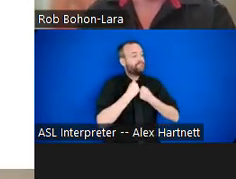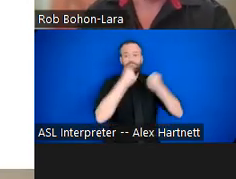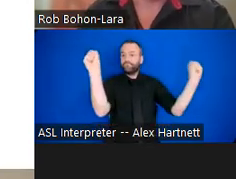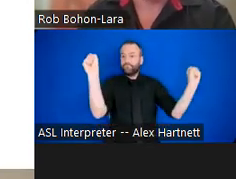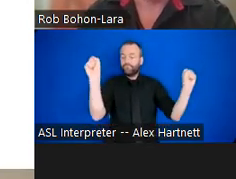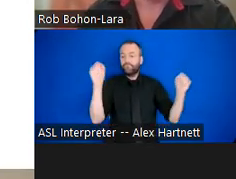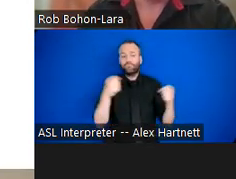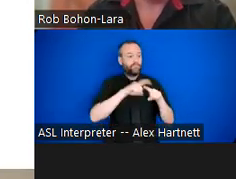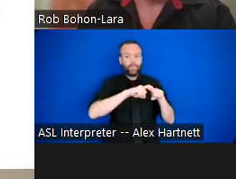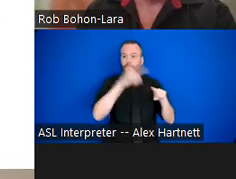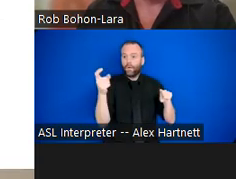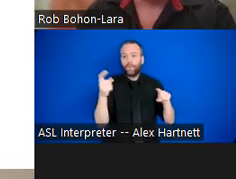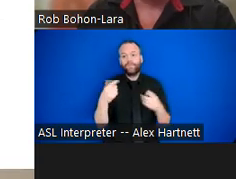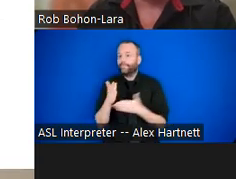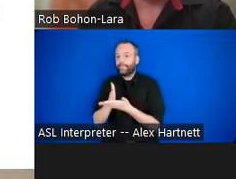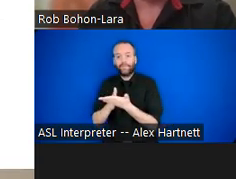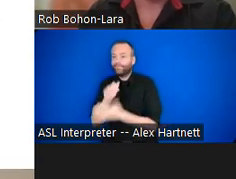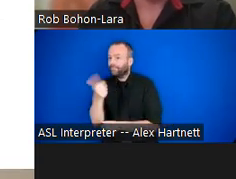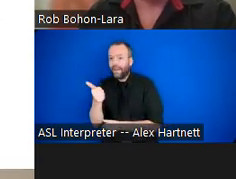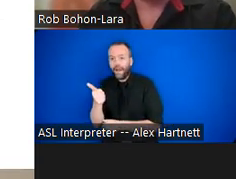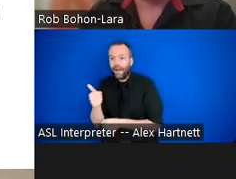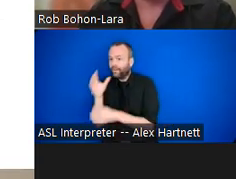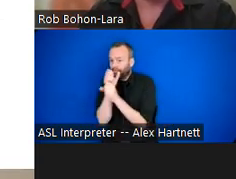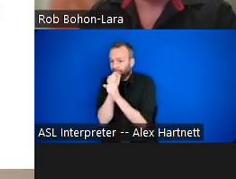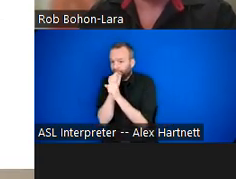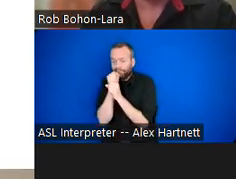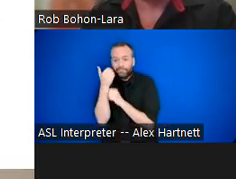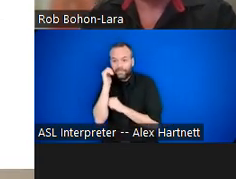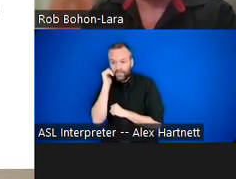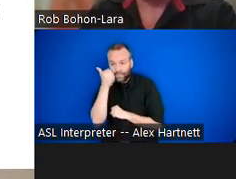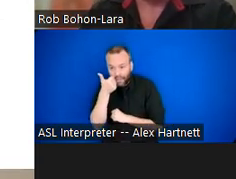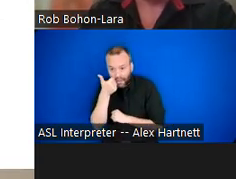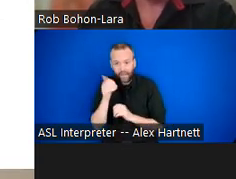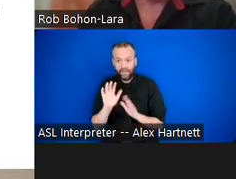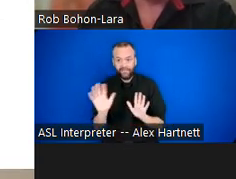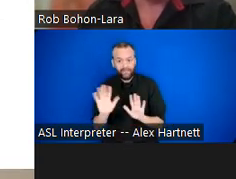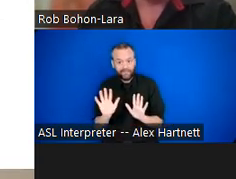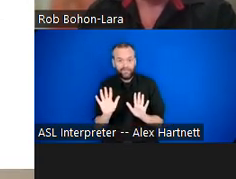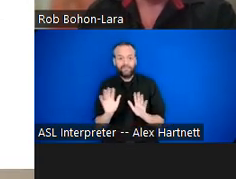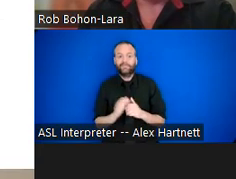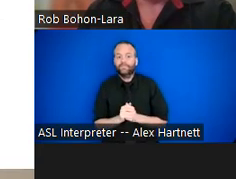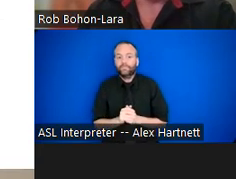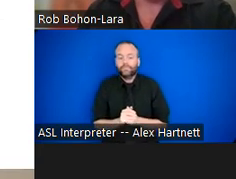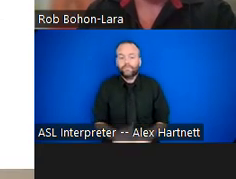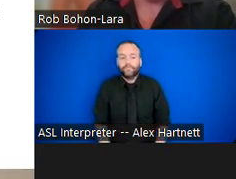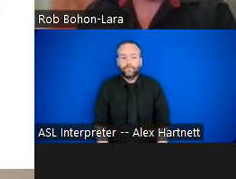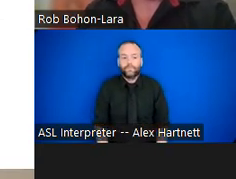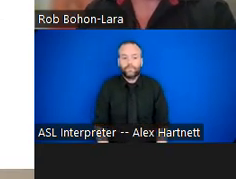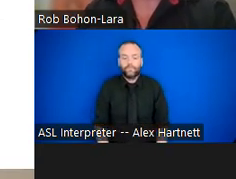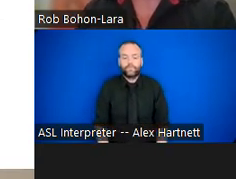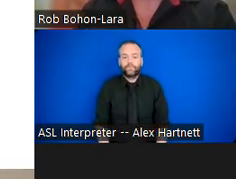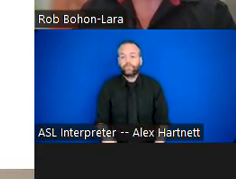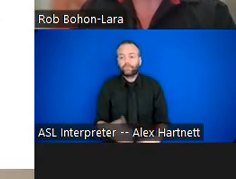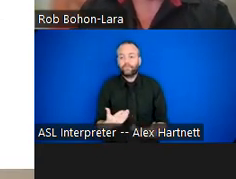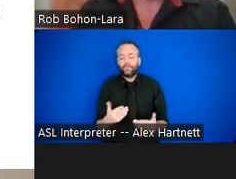them to express those feelings. The environment that they are surrounded is key to how they will develop. Usually children begin to